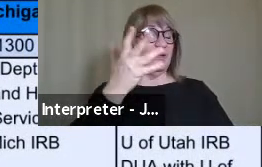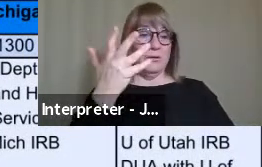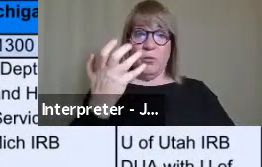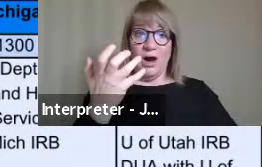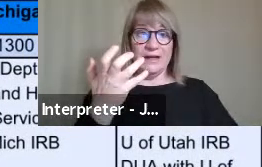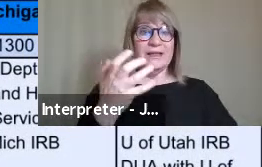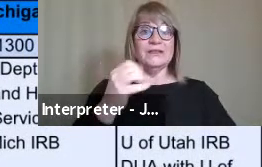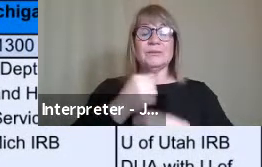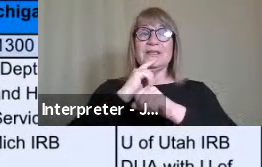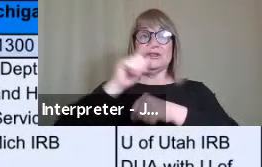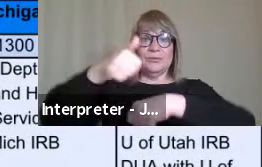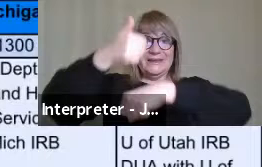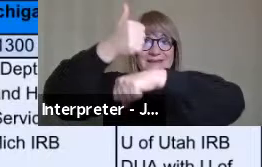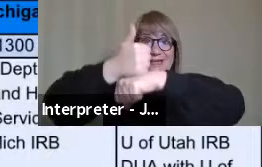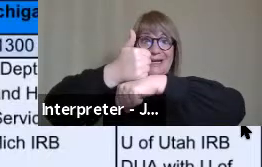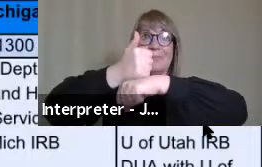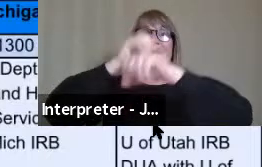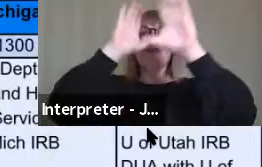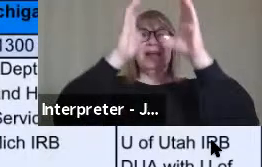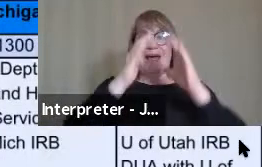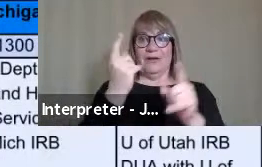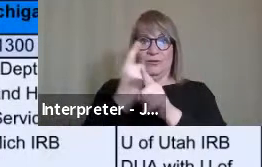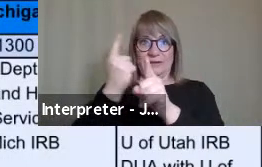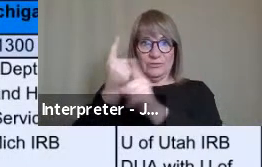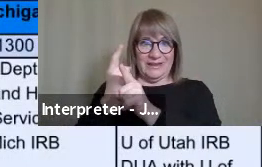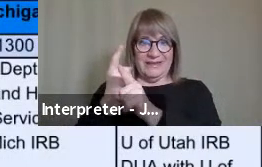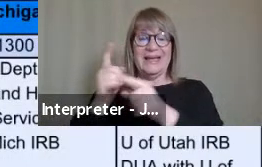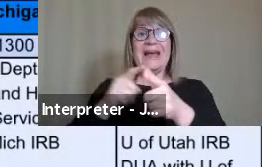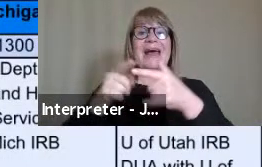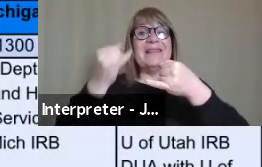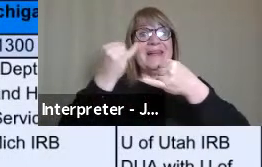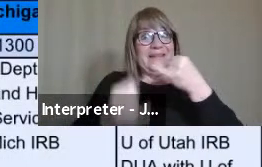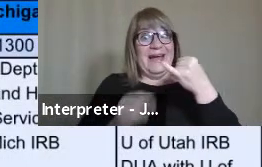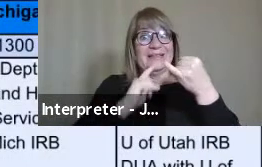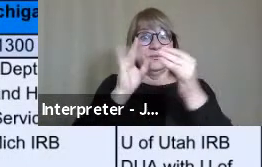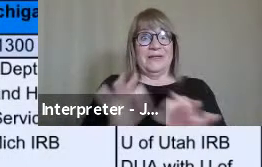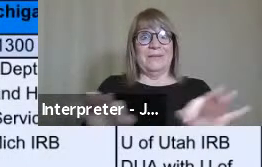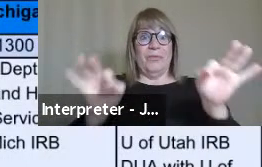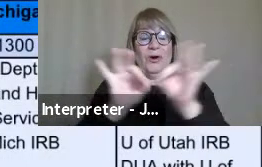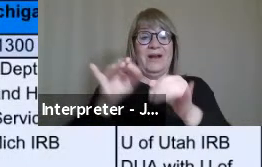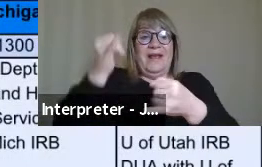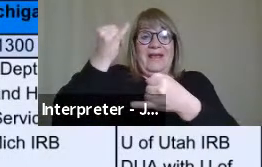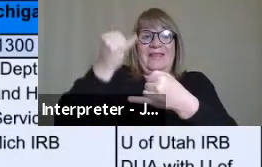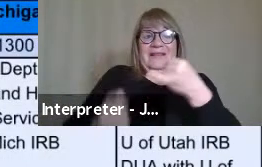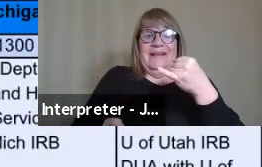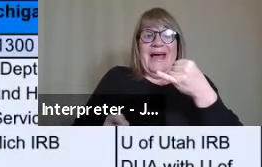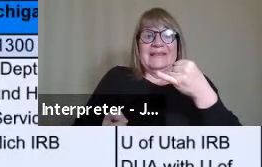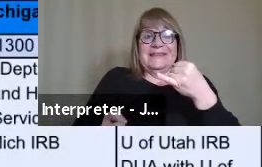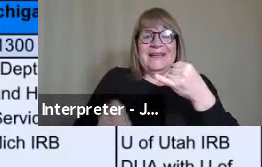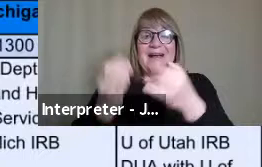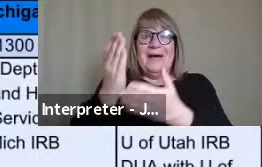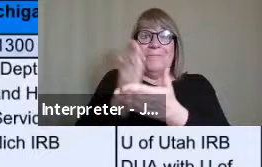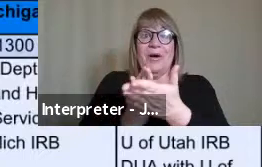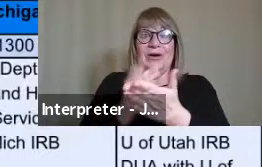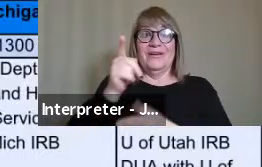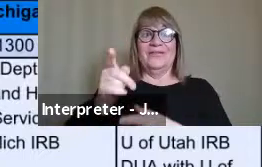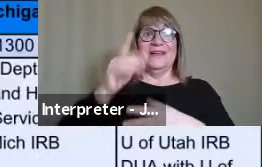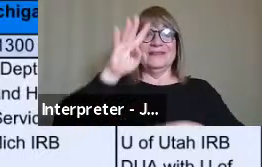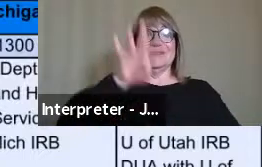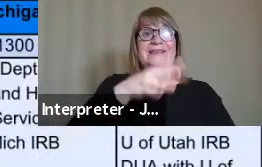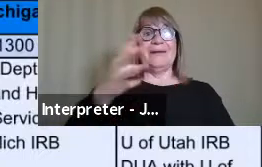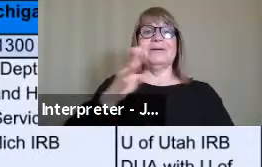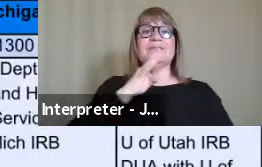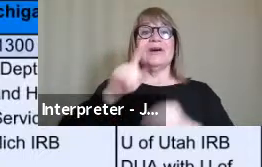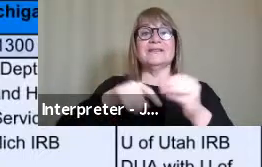out in the programs and then lastly and really importantly the last section of this table talks about the qualitative information that we also